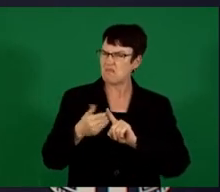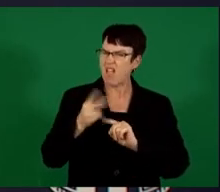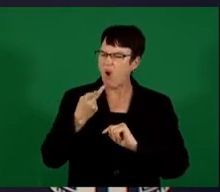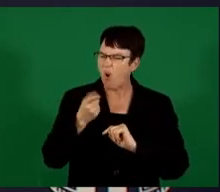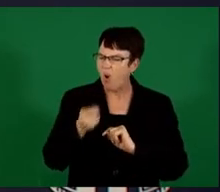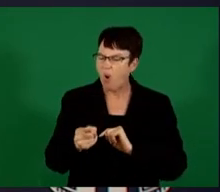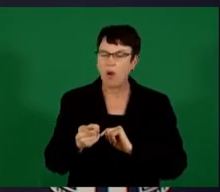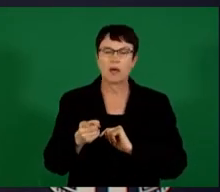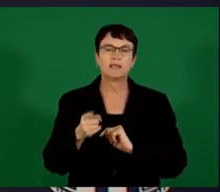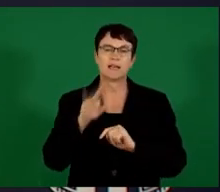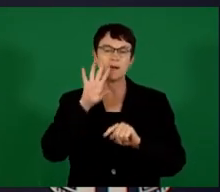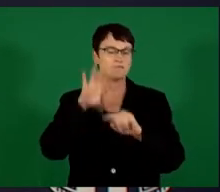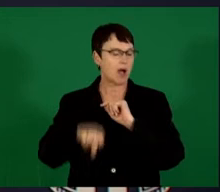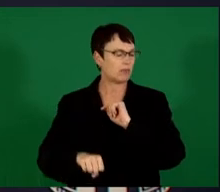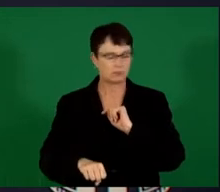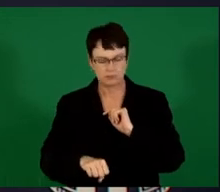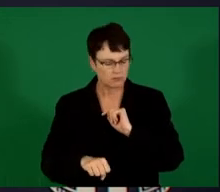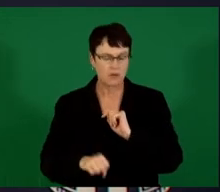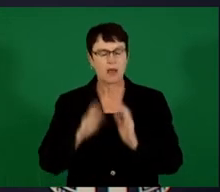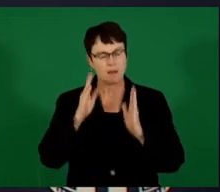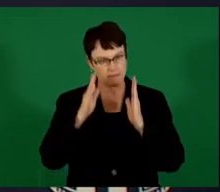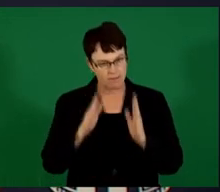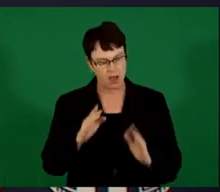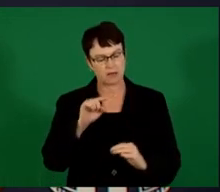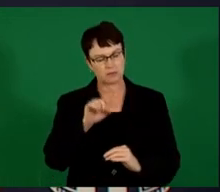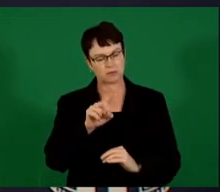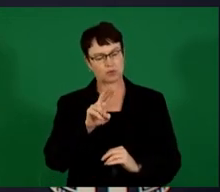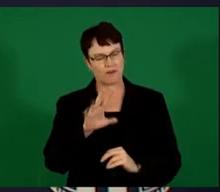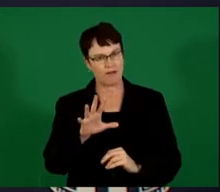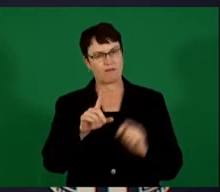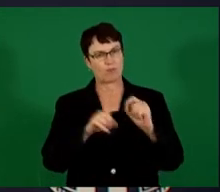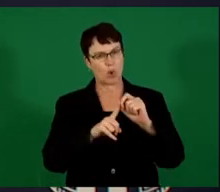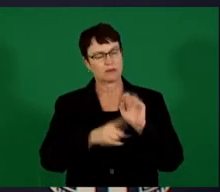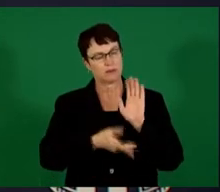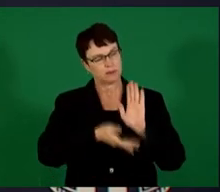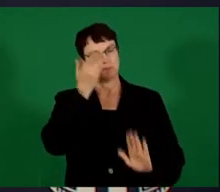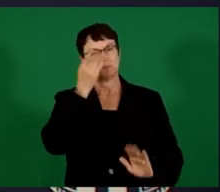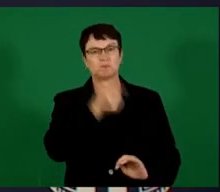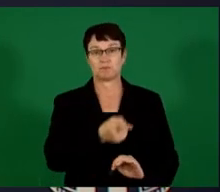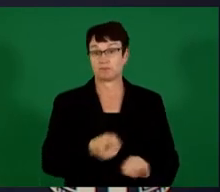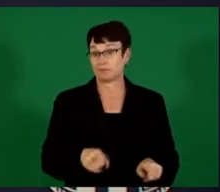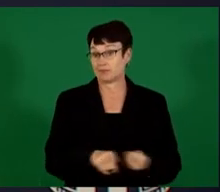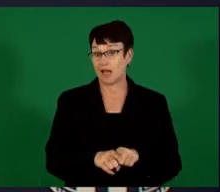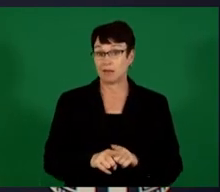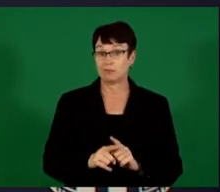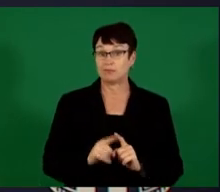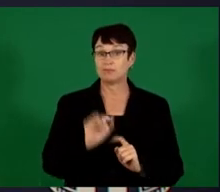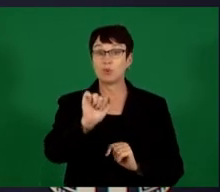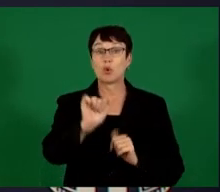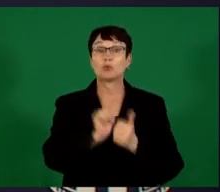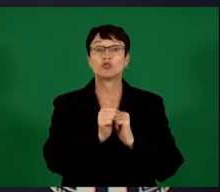in doing so. You had seen that, and your competitor there in the front said that